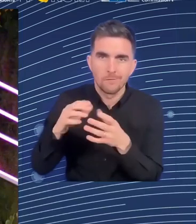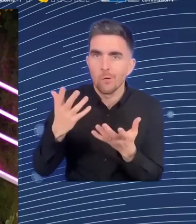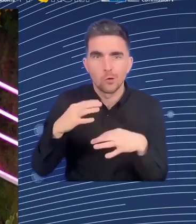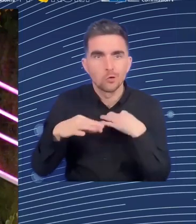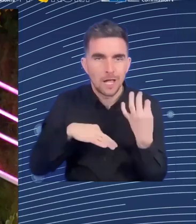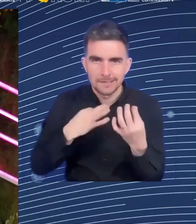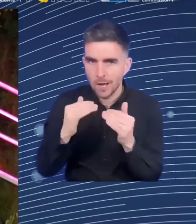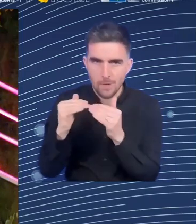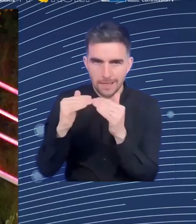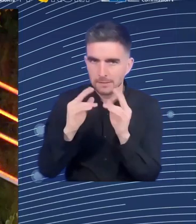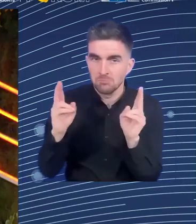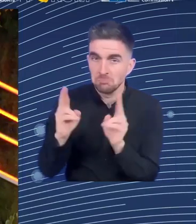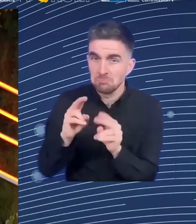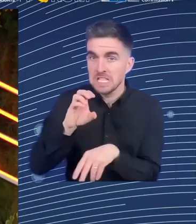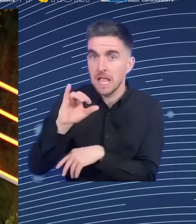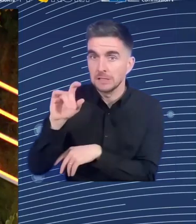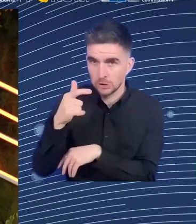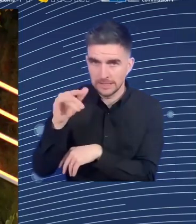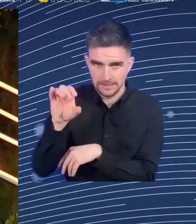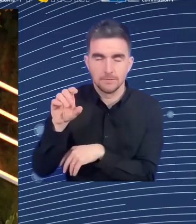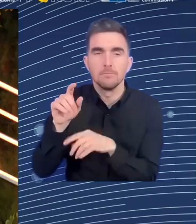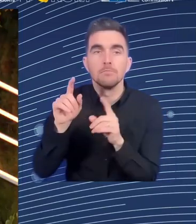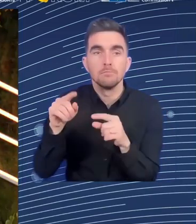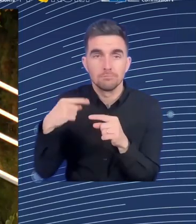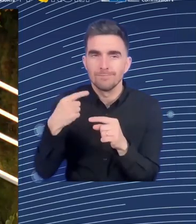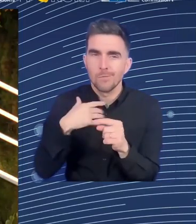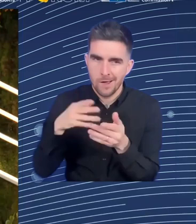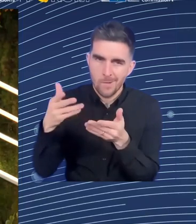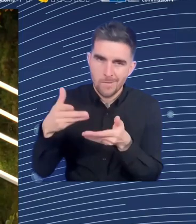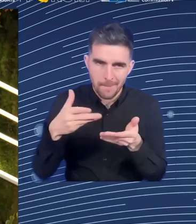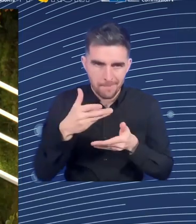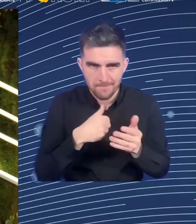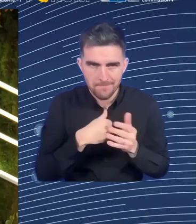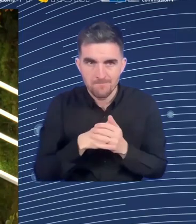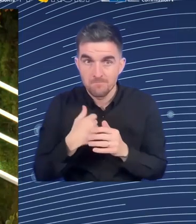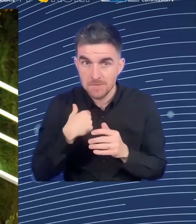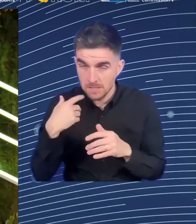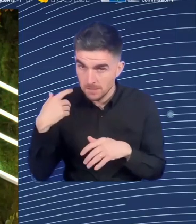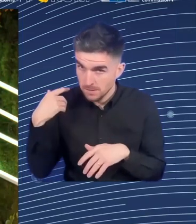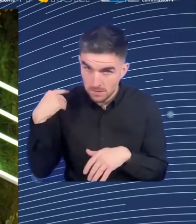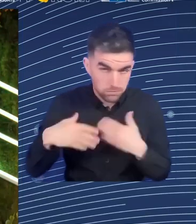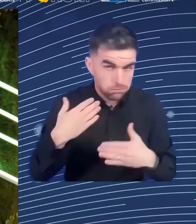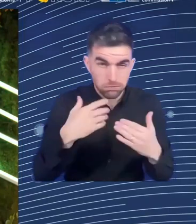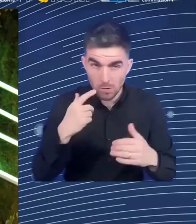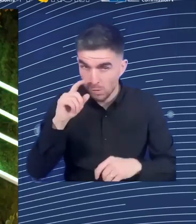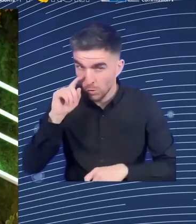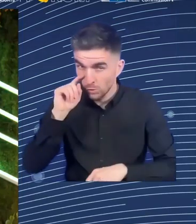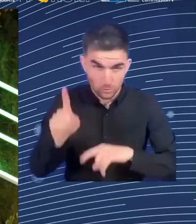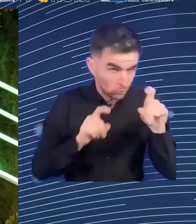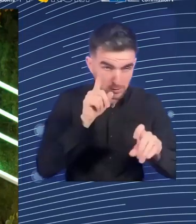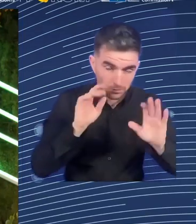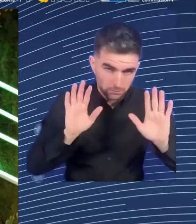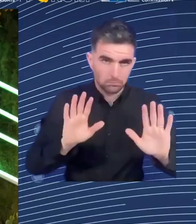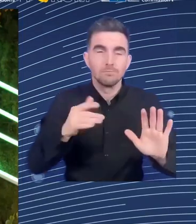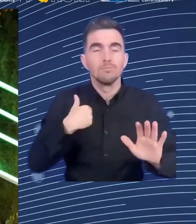raise questions, just, you know, indicate that you'd like the floor, and if we can generate some more interactive discussion rather than